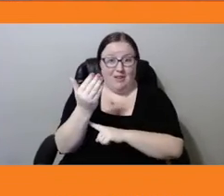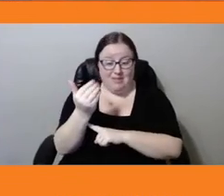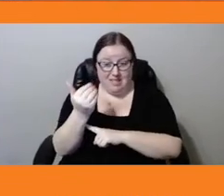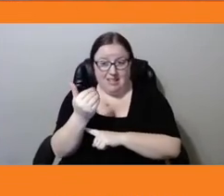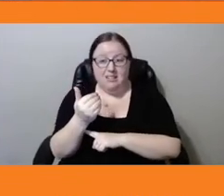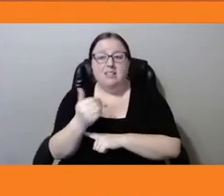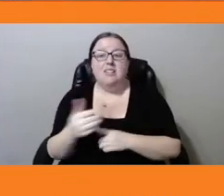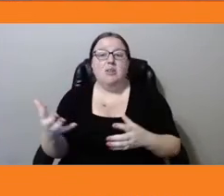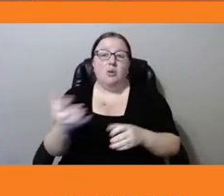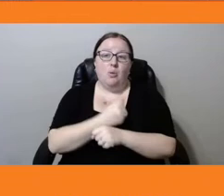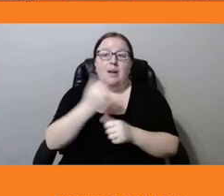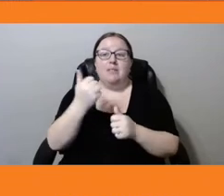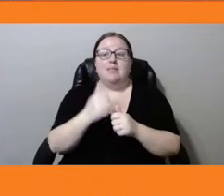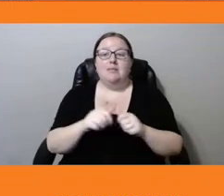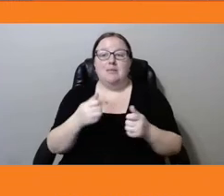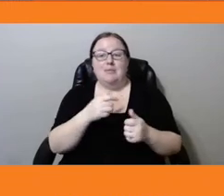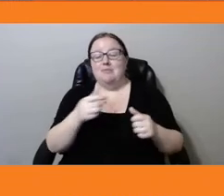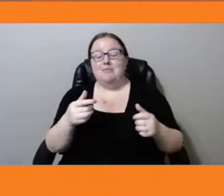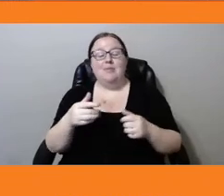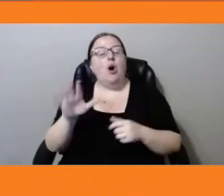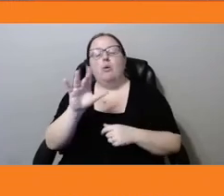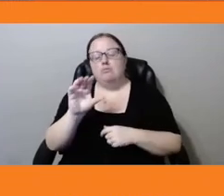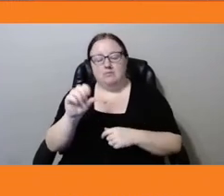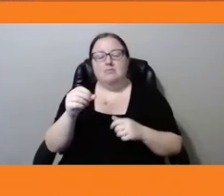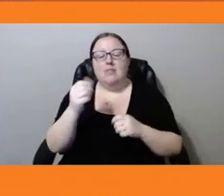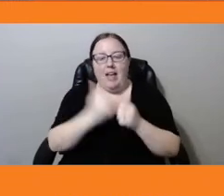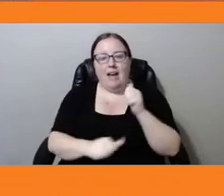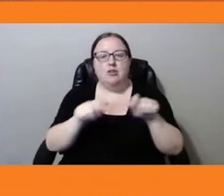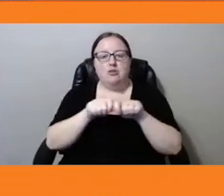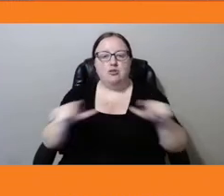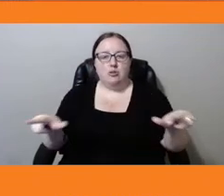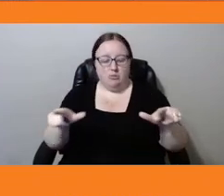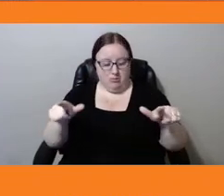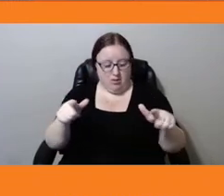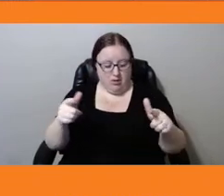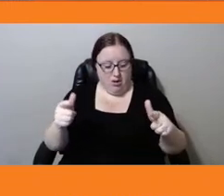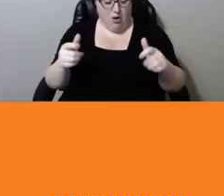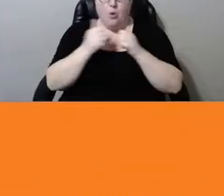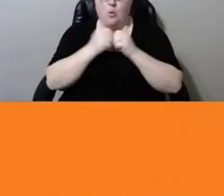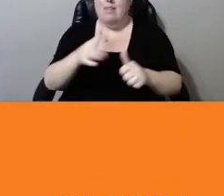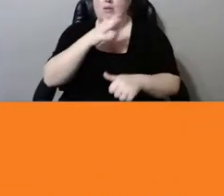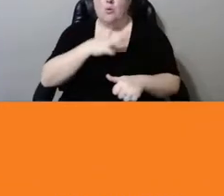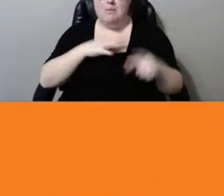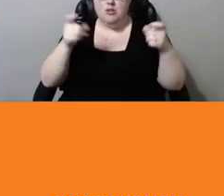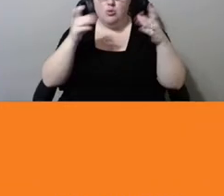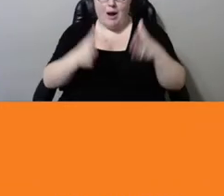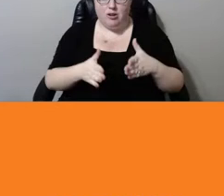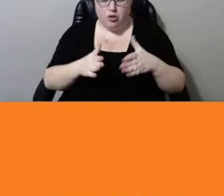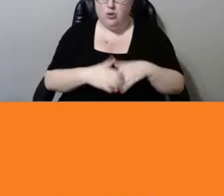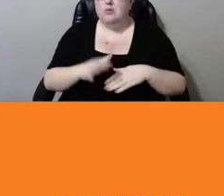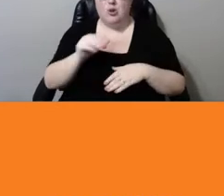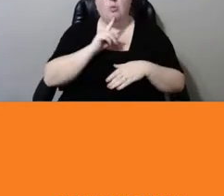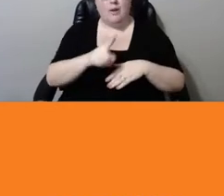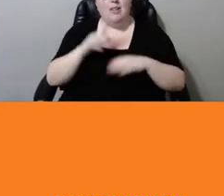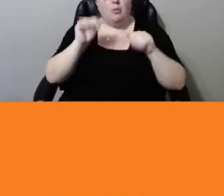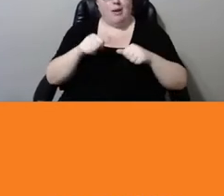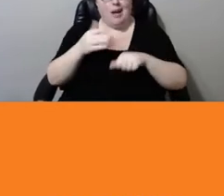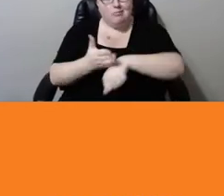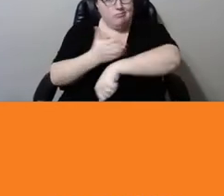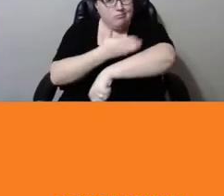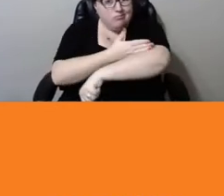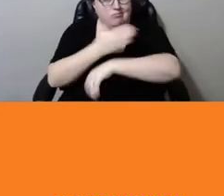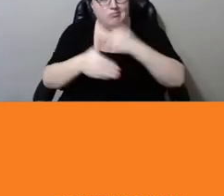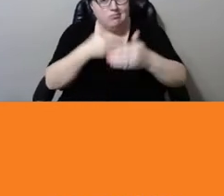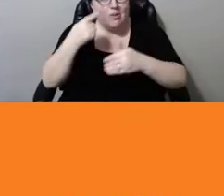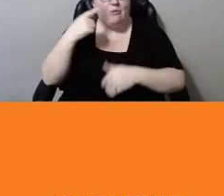every major or mini major distributor has released at least one movie with a woman director. So there's absolutely room for progress behind the